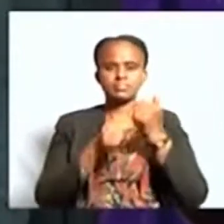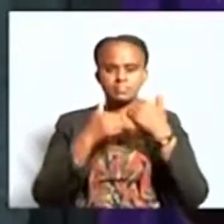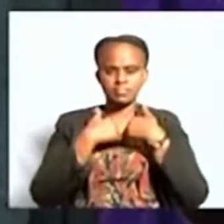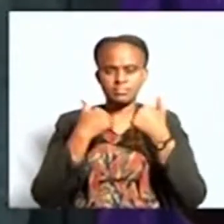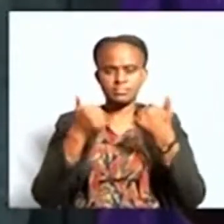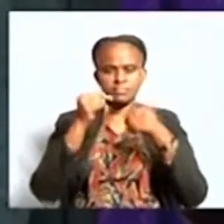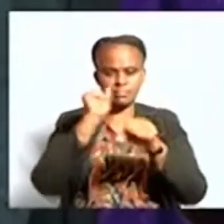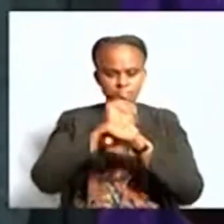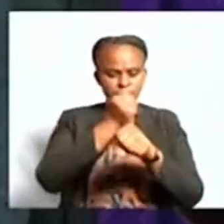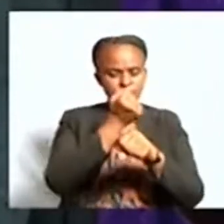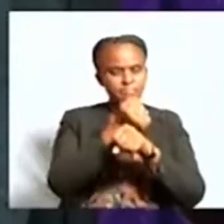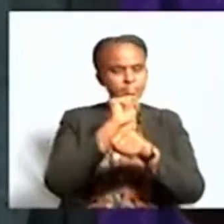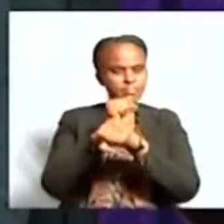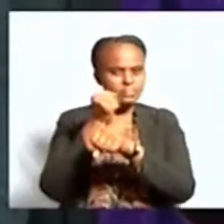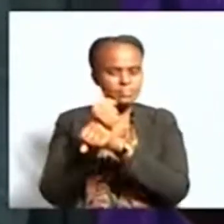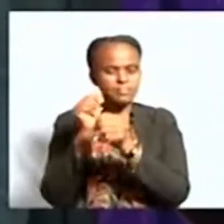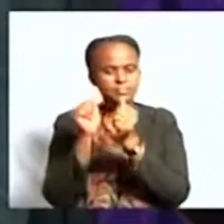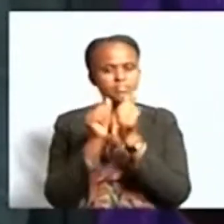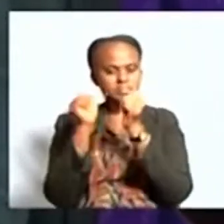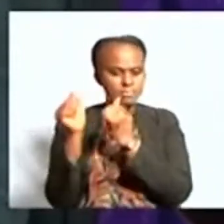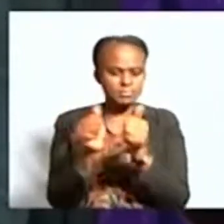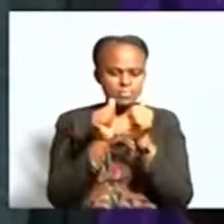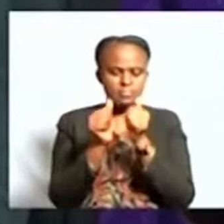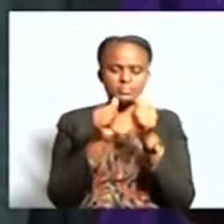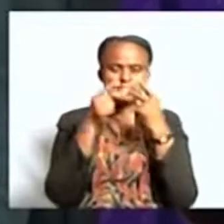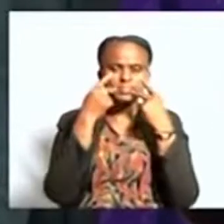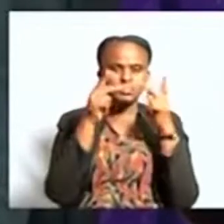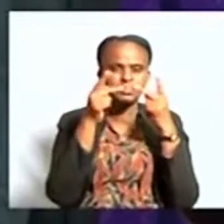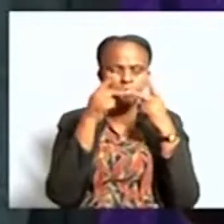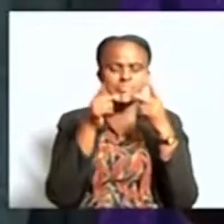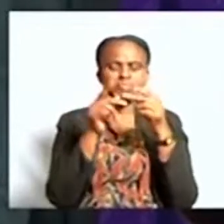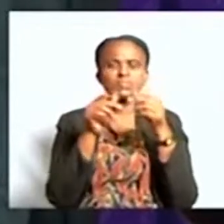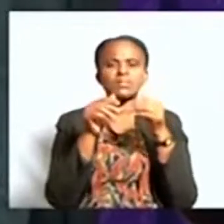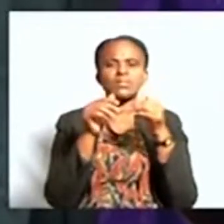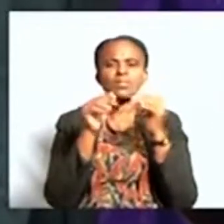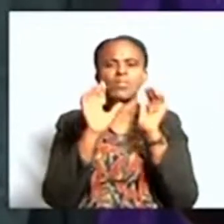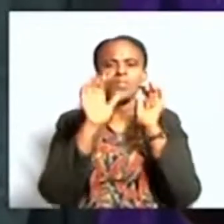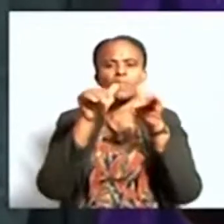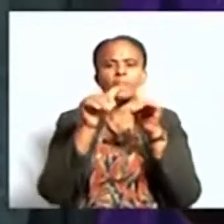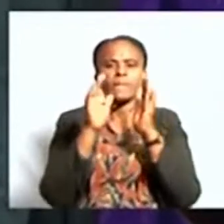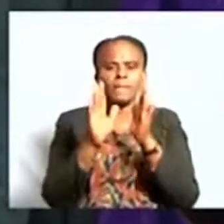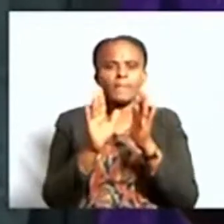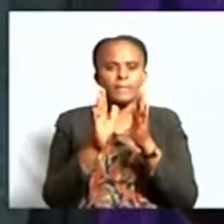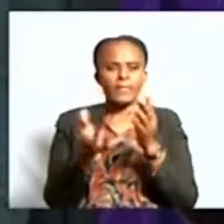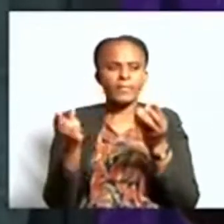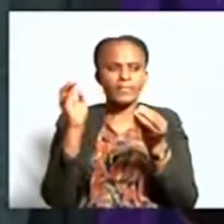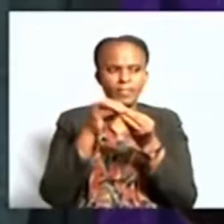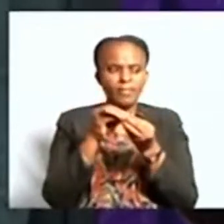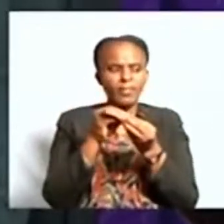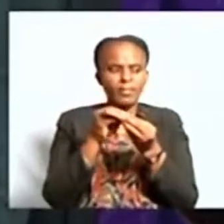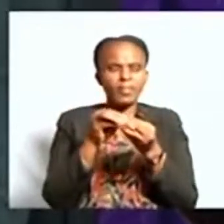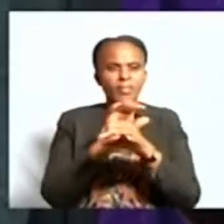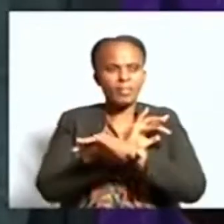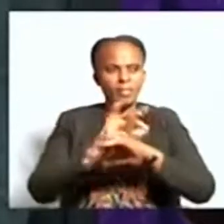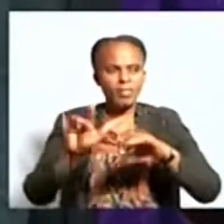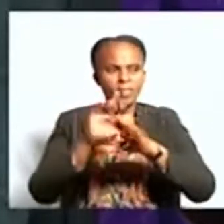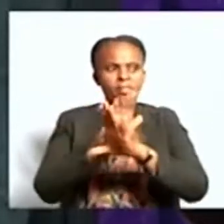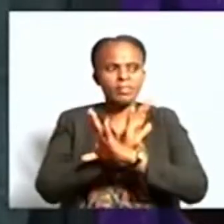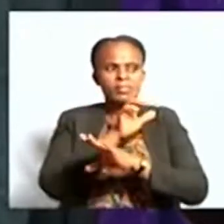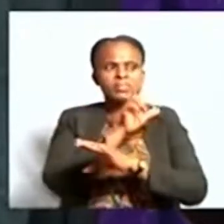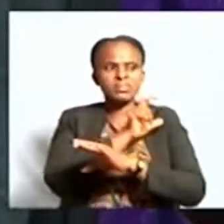up enforcement activities targeting public passenger transporters to complement the absence of Zambia